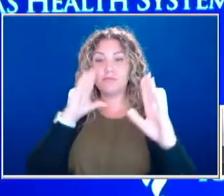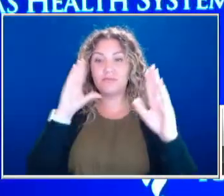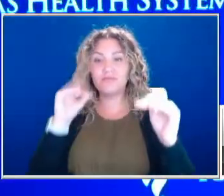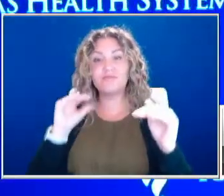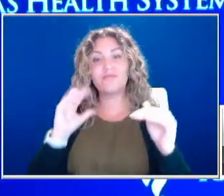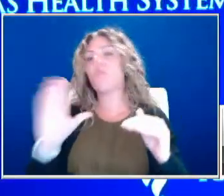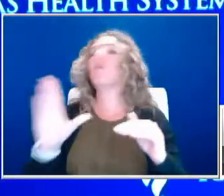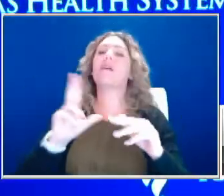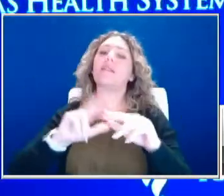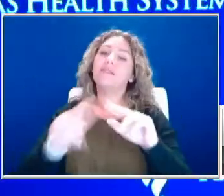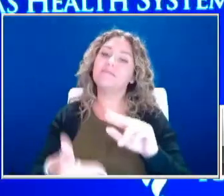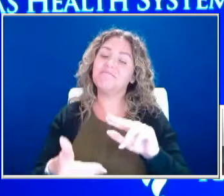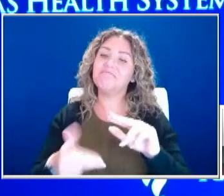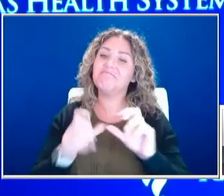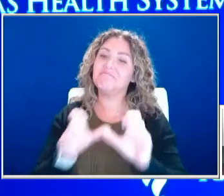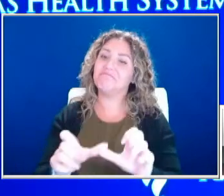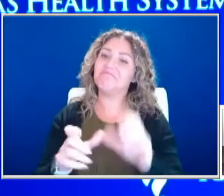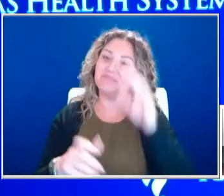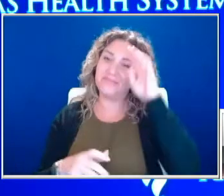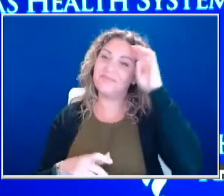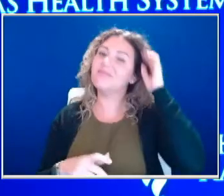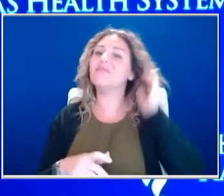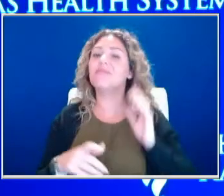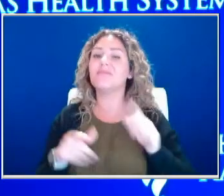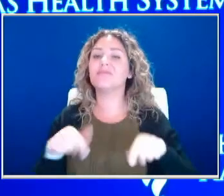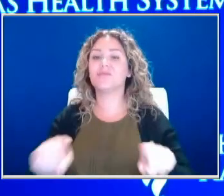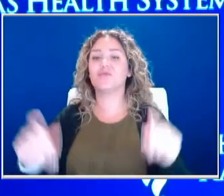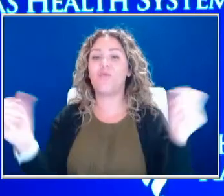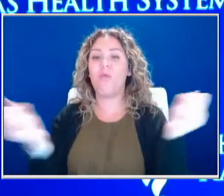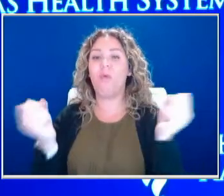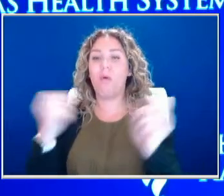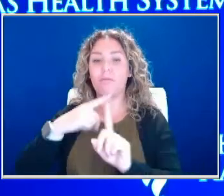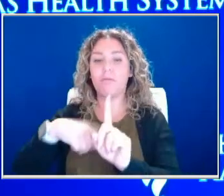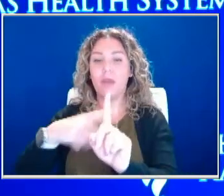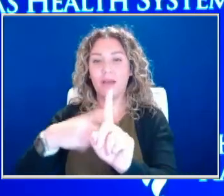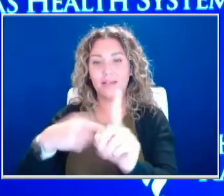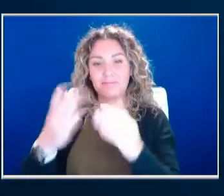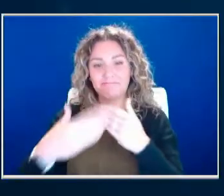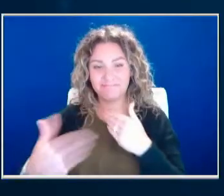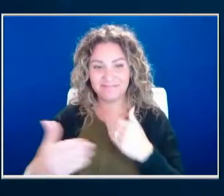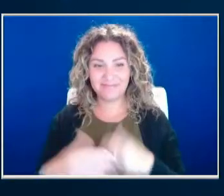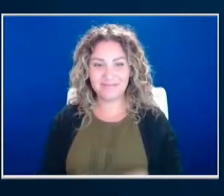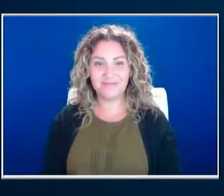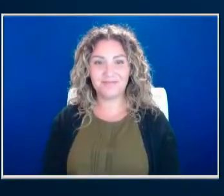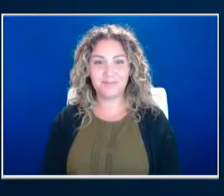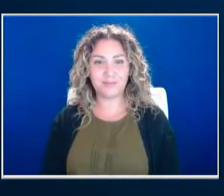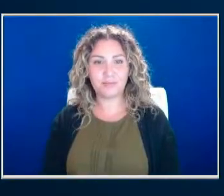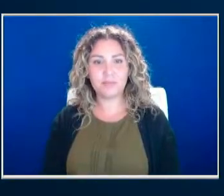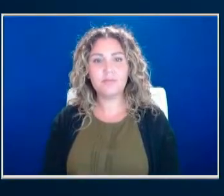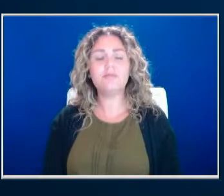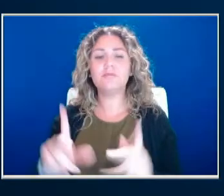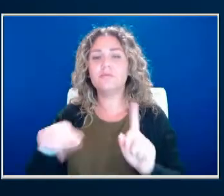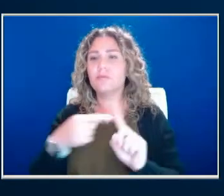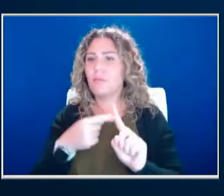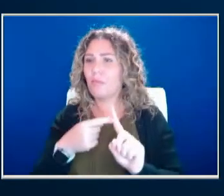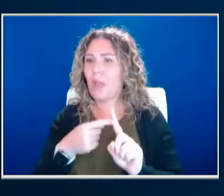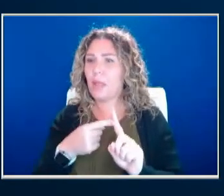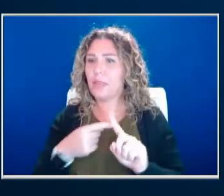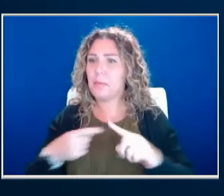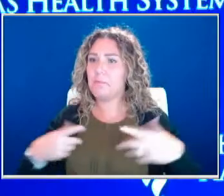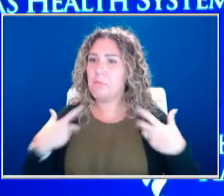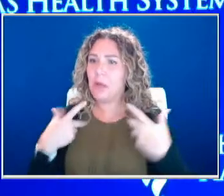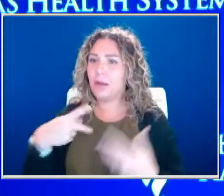down as we get into these colder months moving forward. So what about our monkeypox numbers?